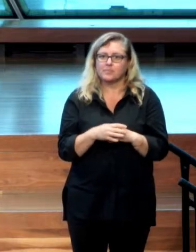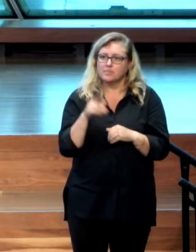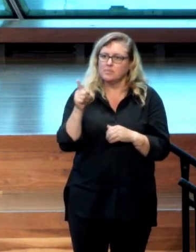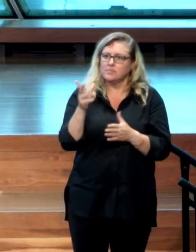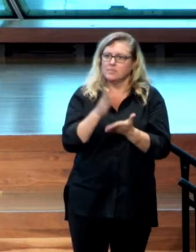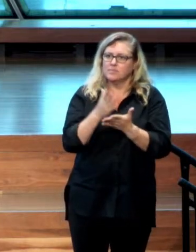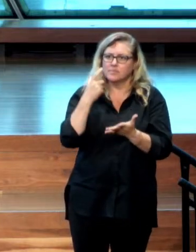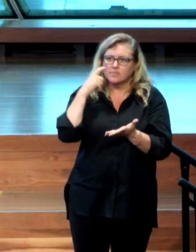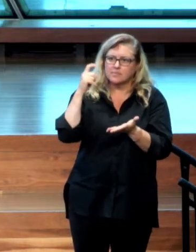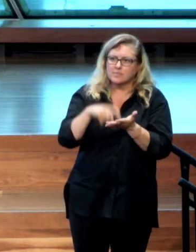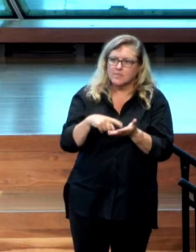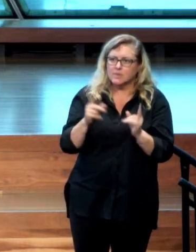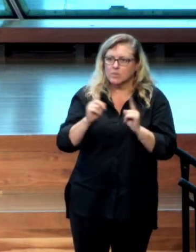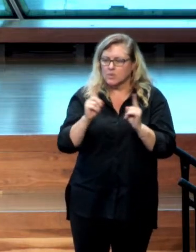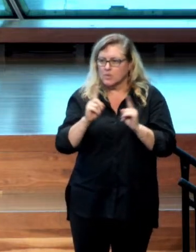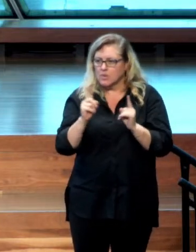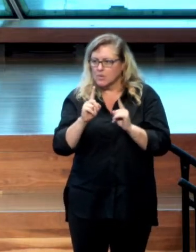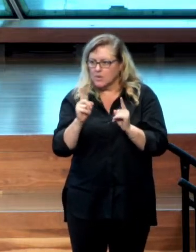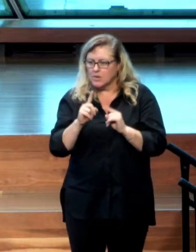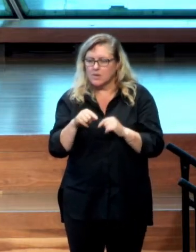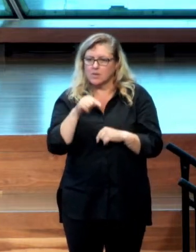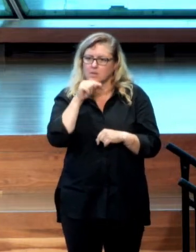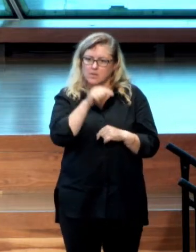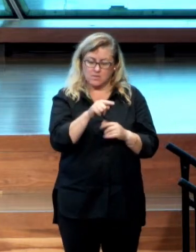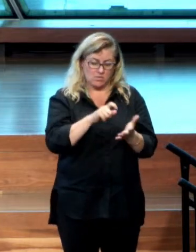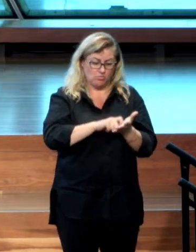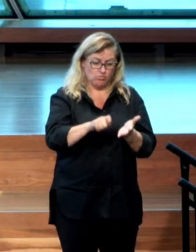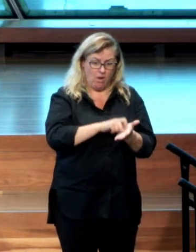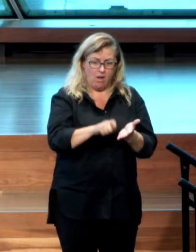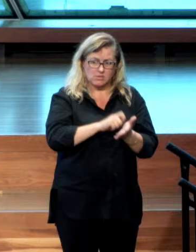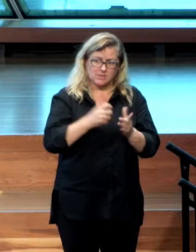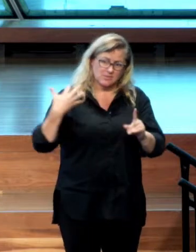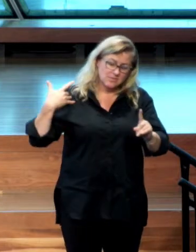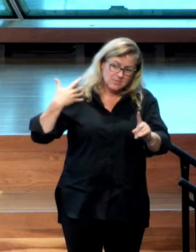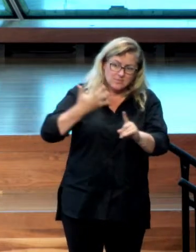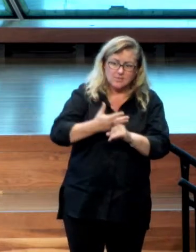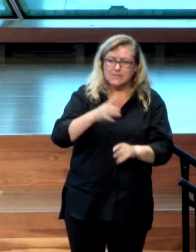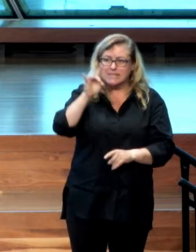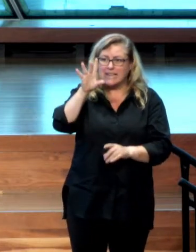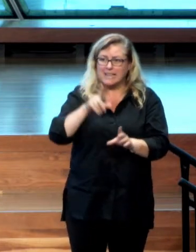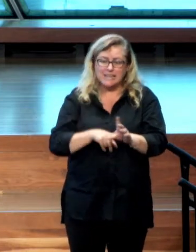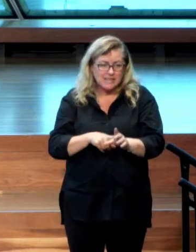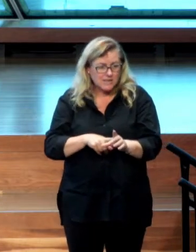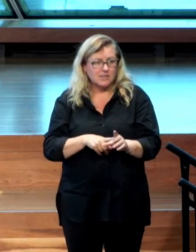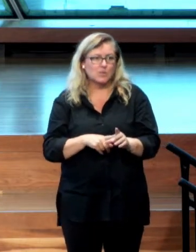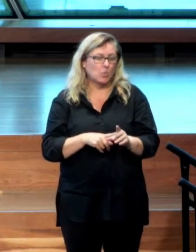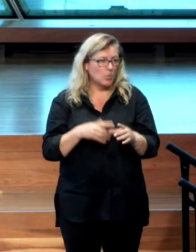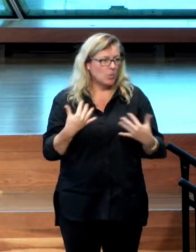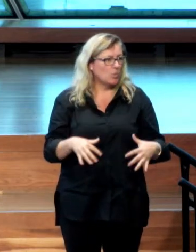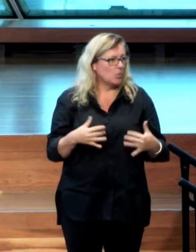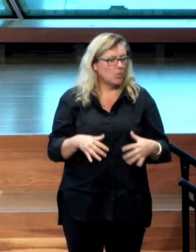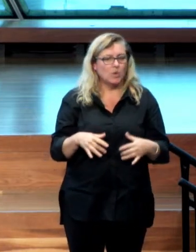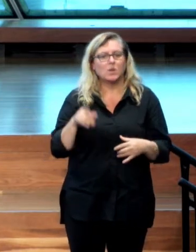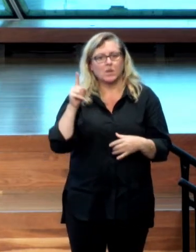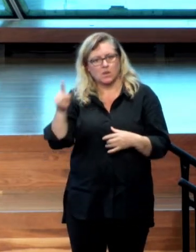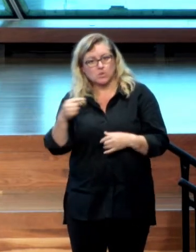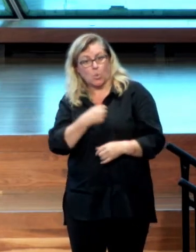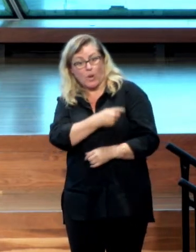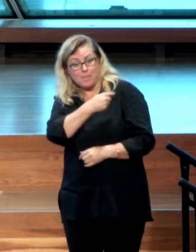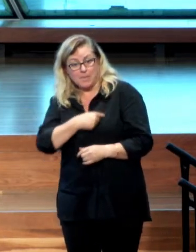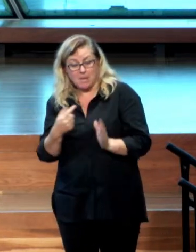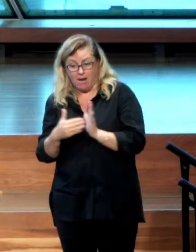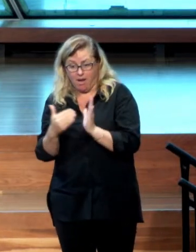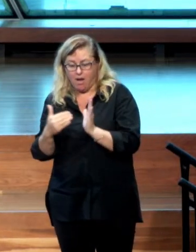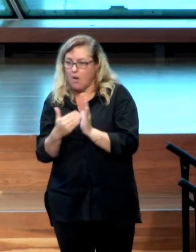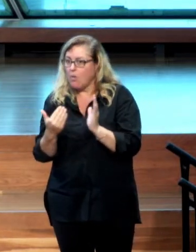also recognised how hard it's been for writers over the past 10 years or so, with a commitment made to do more for the literary sector.